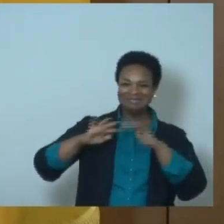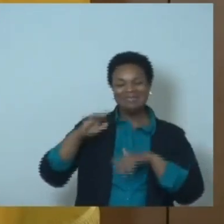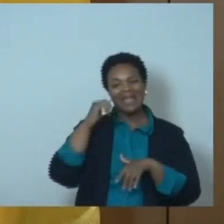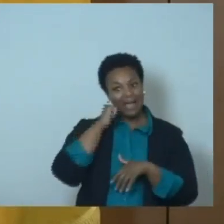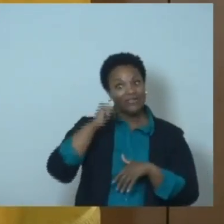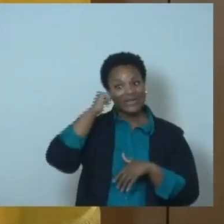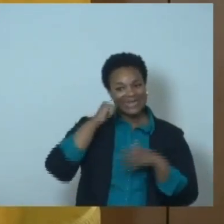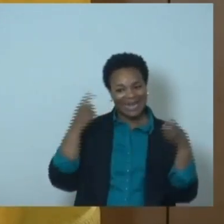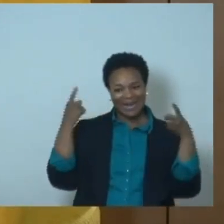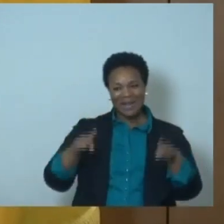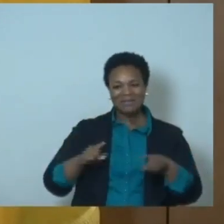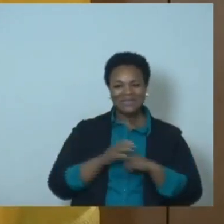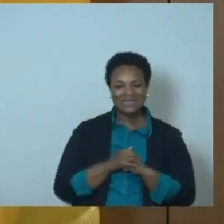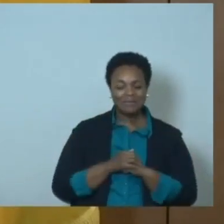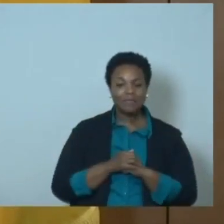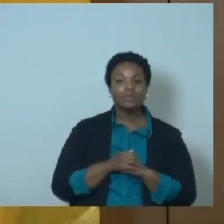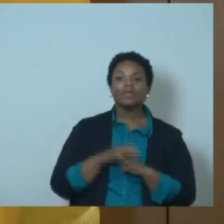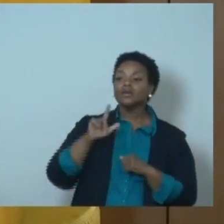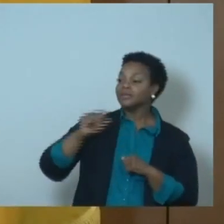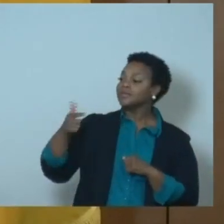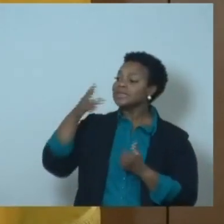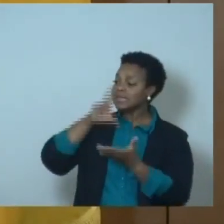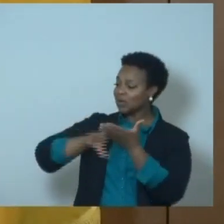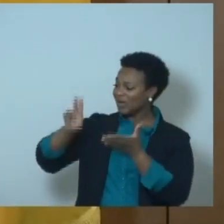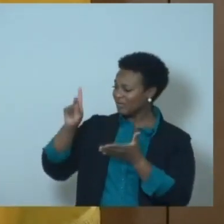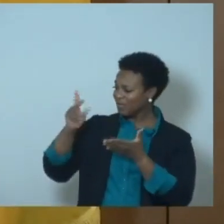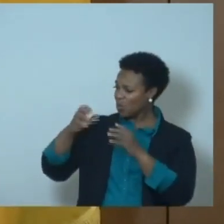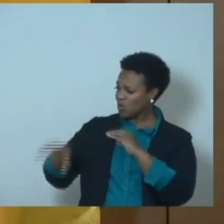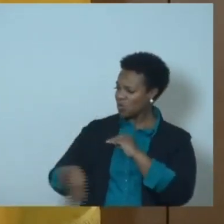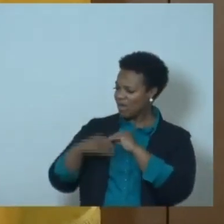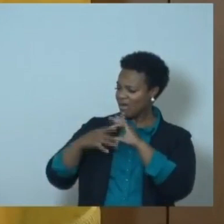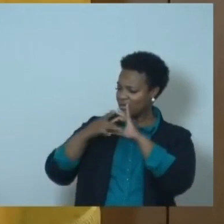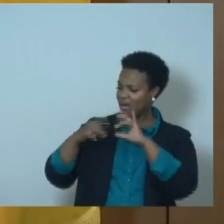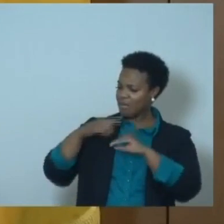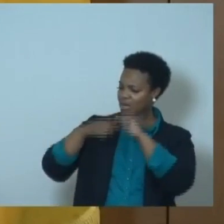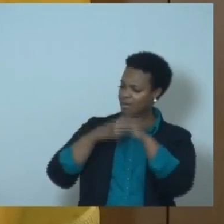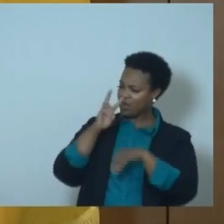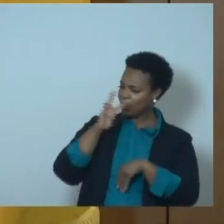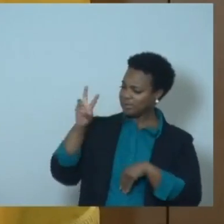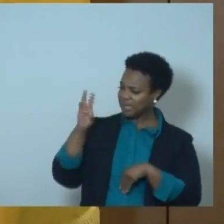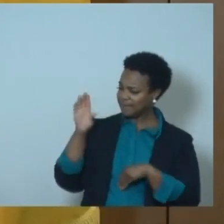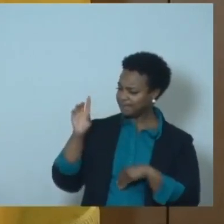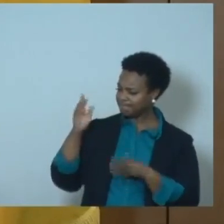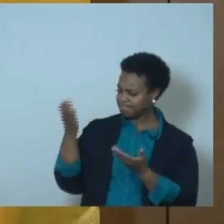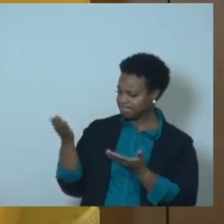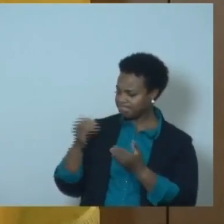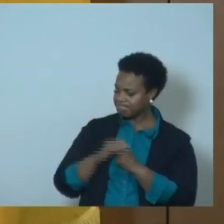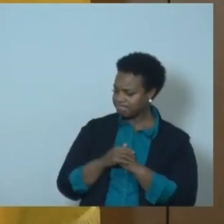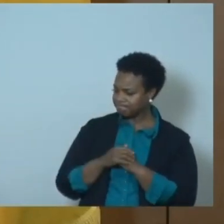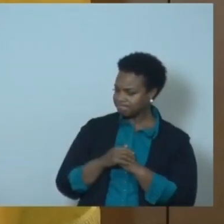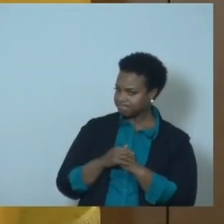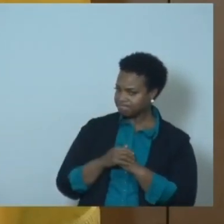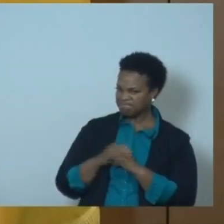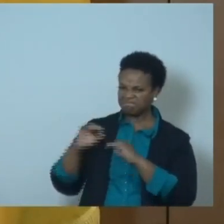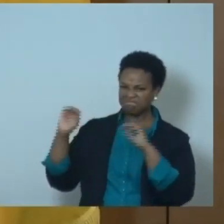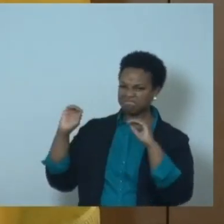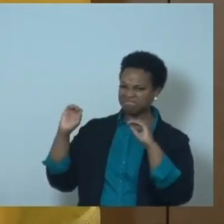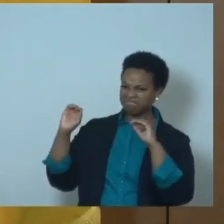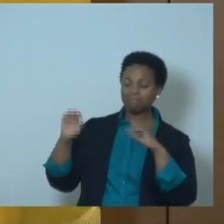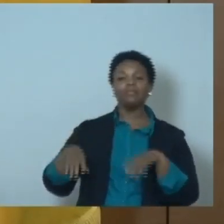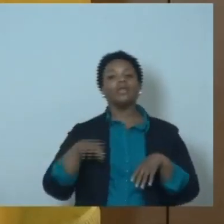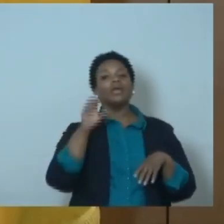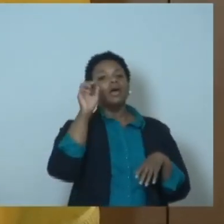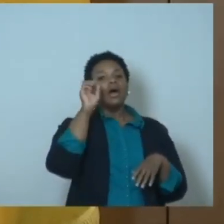data experts. Secretary Kunkel, do you have anything to add about the dashboard in our last question? All right, but we can add those.